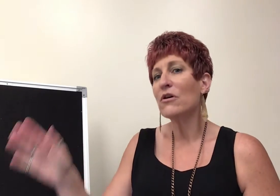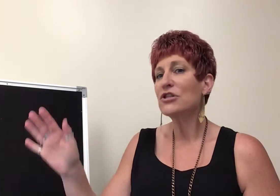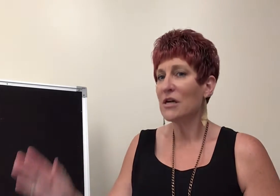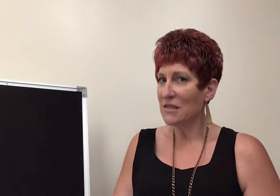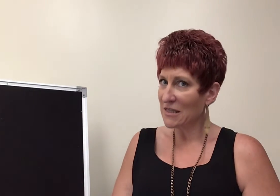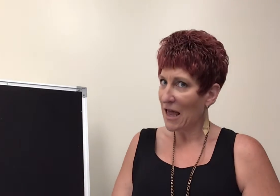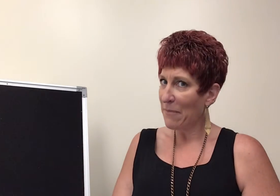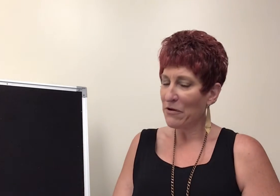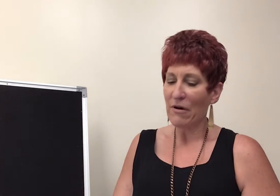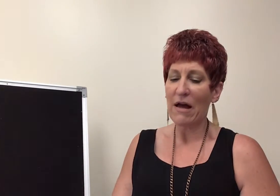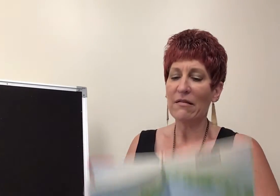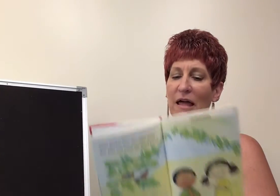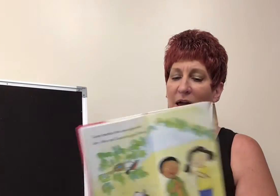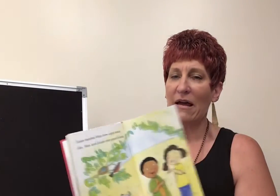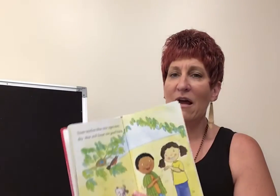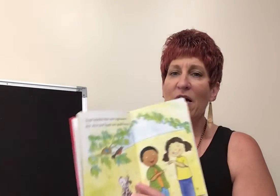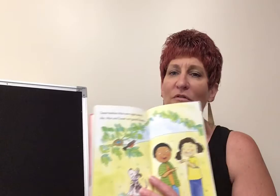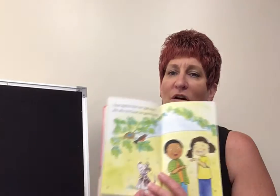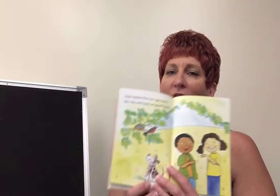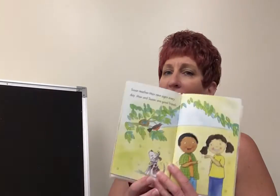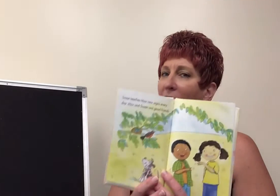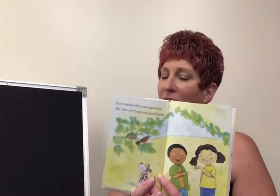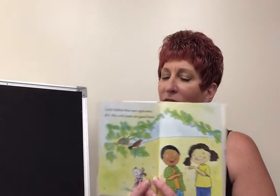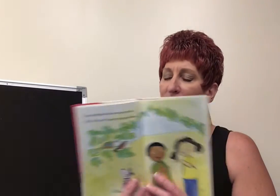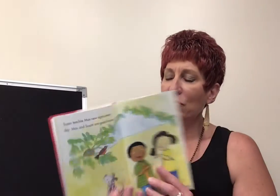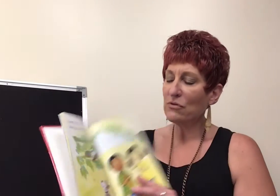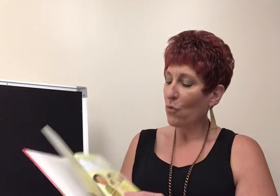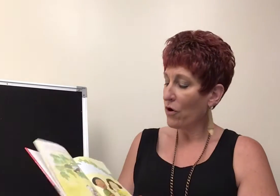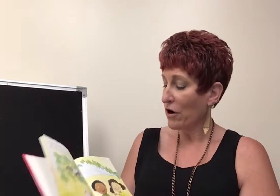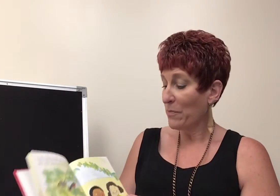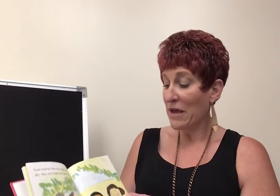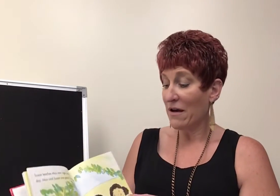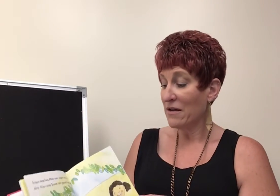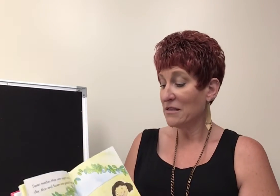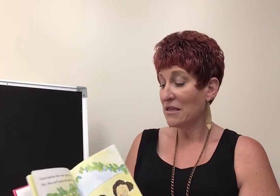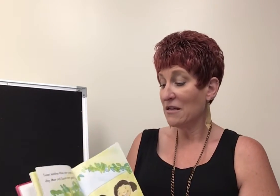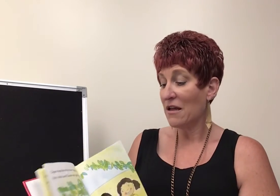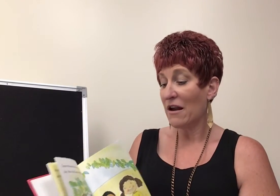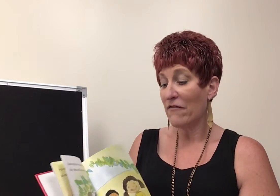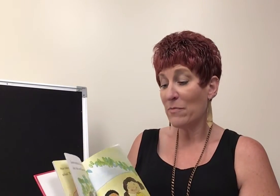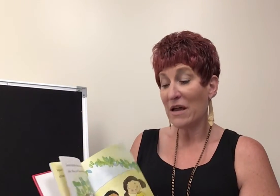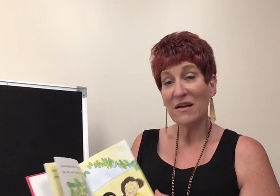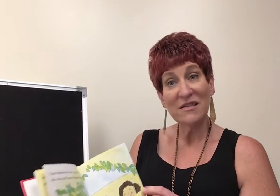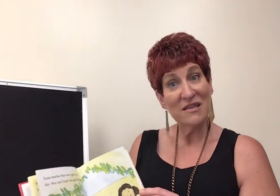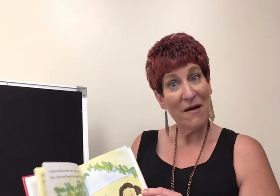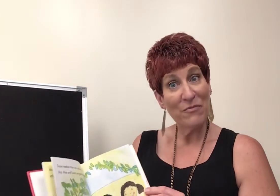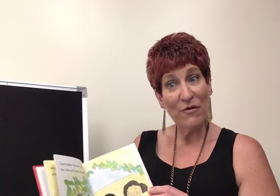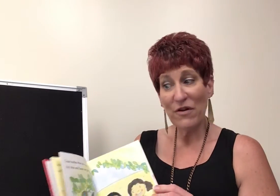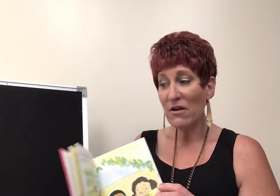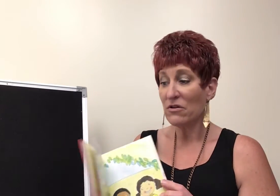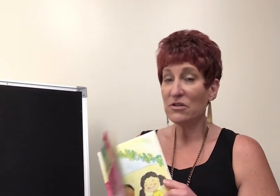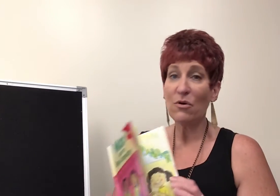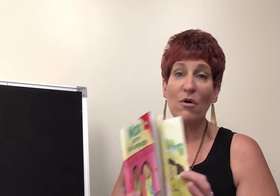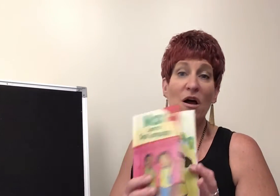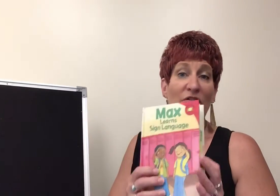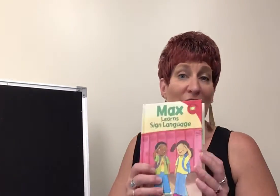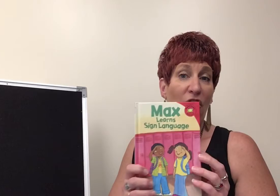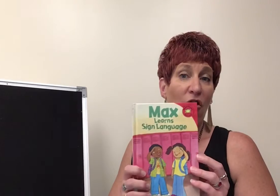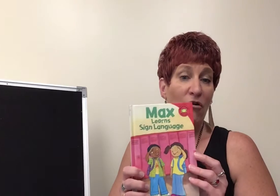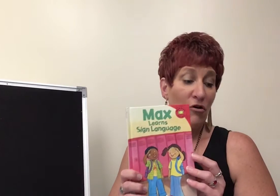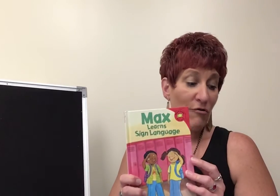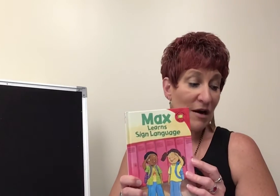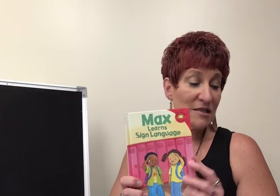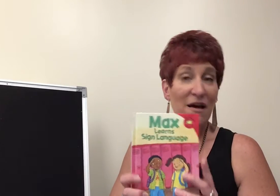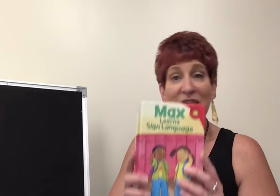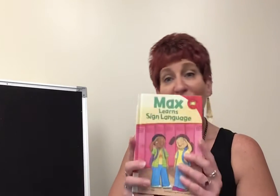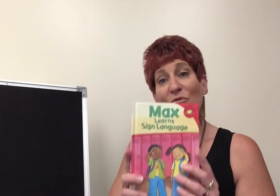slap, or just slap your leg. Any of those work, because not everybody can snap their fingers. So they are